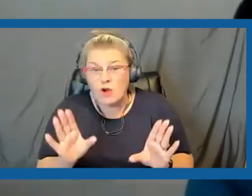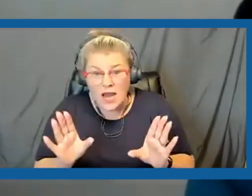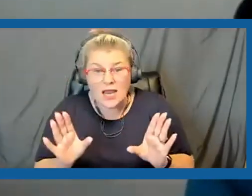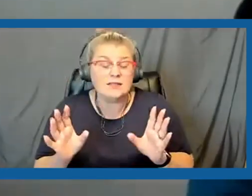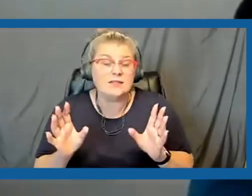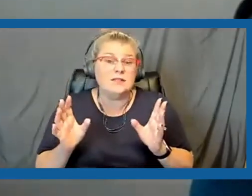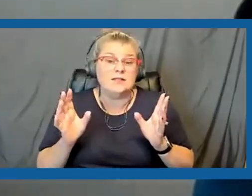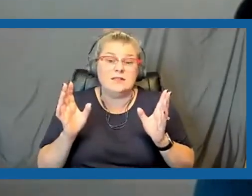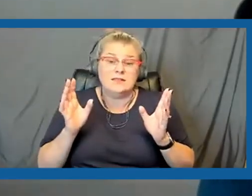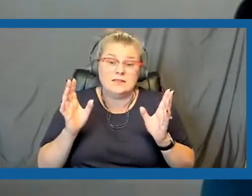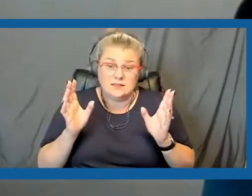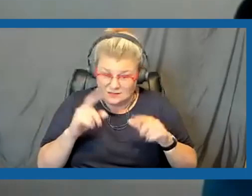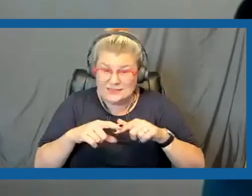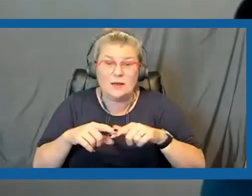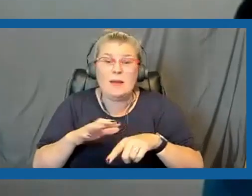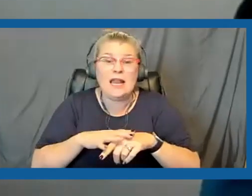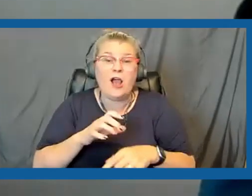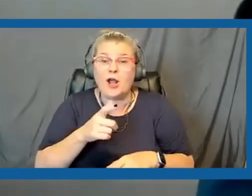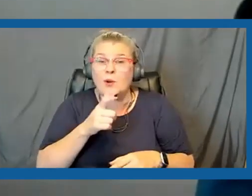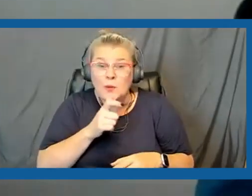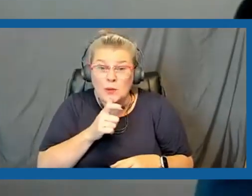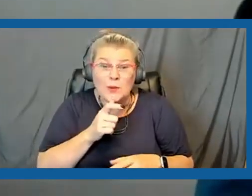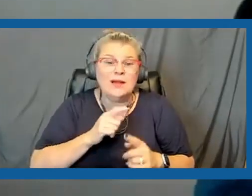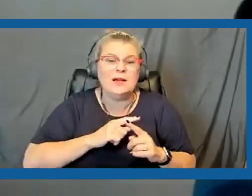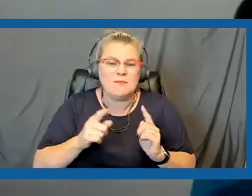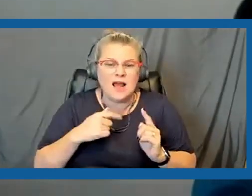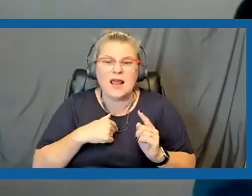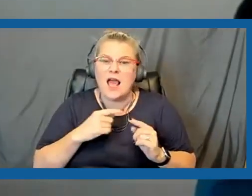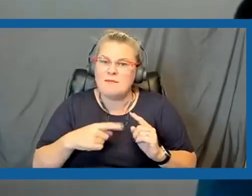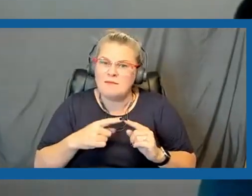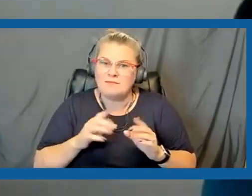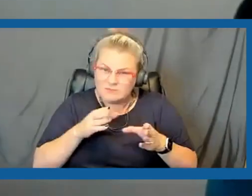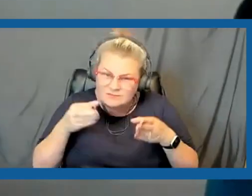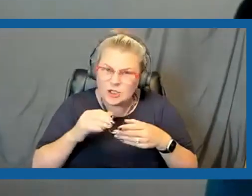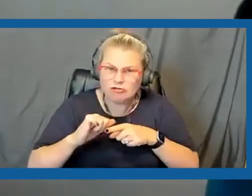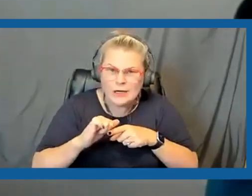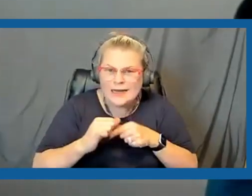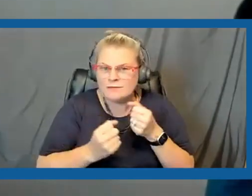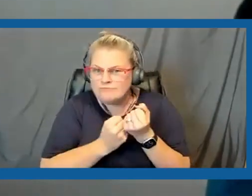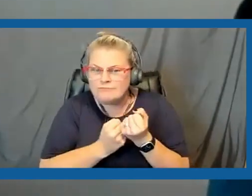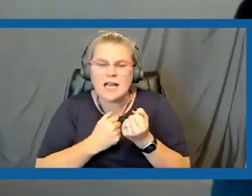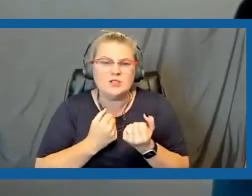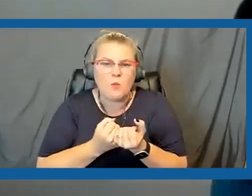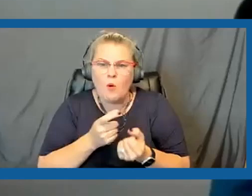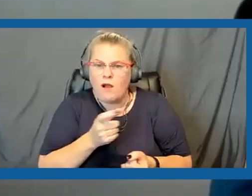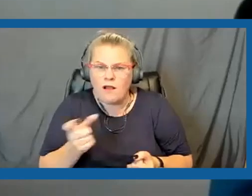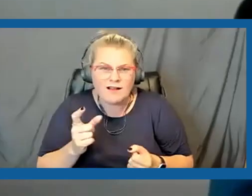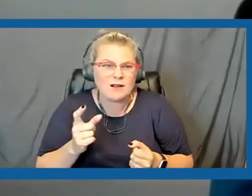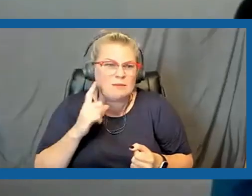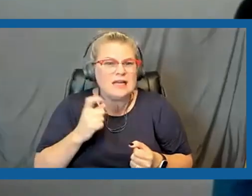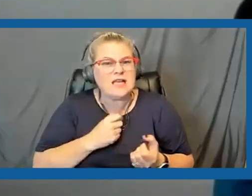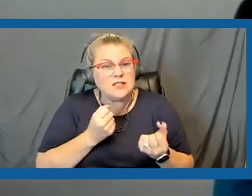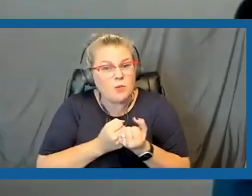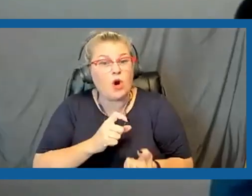great, some depending on the officers, but I'm all about training, and I support law enforcement because I support training of